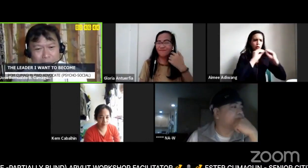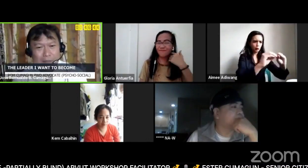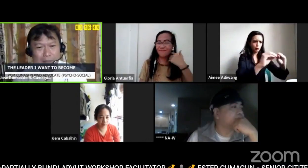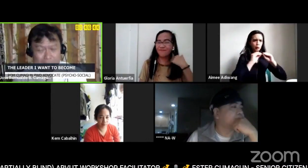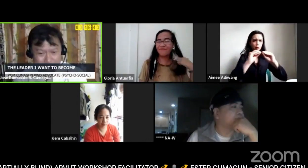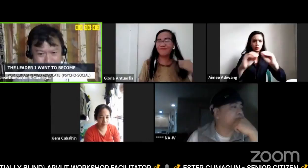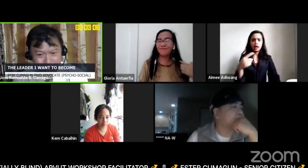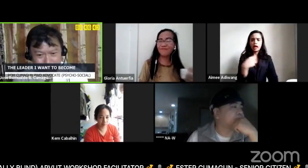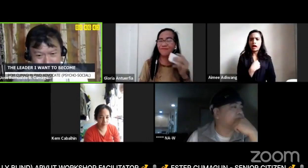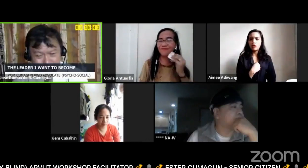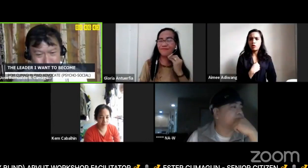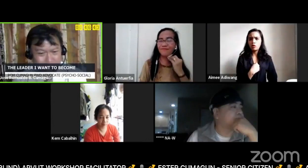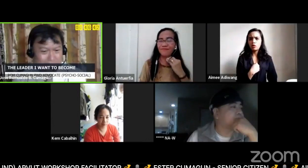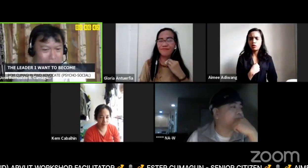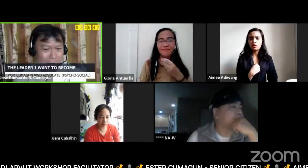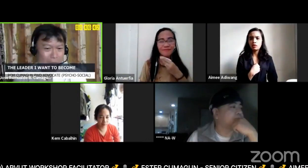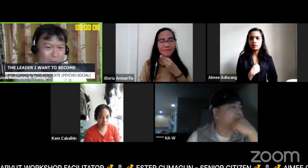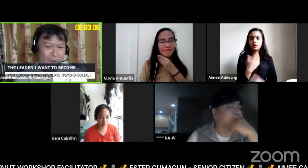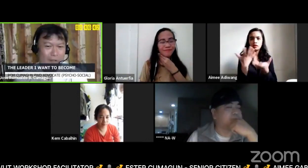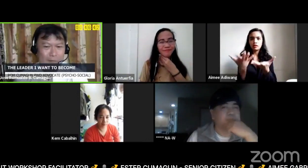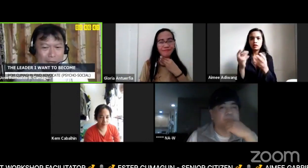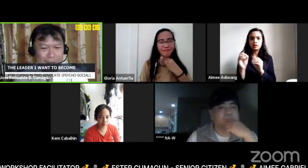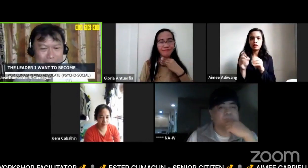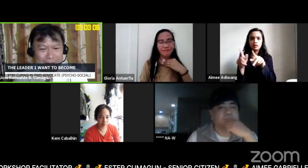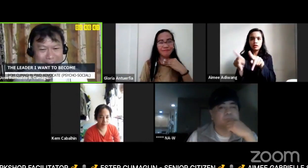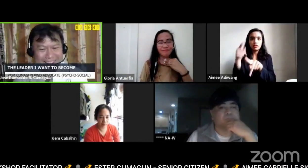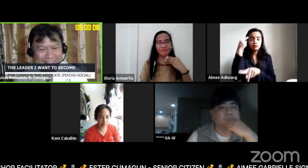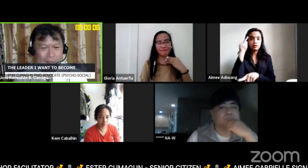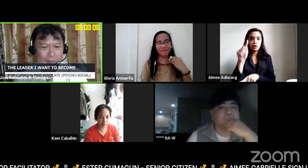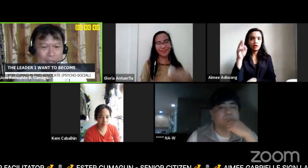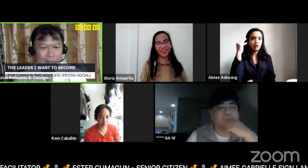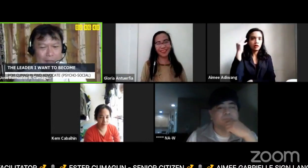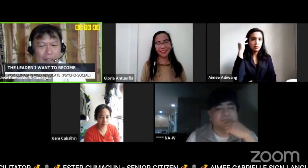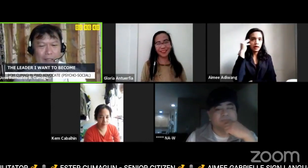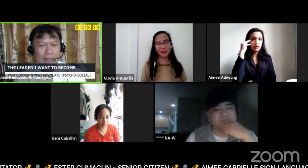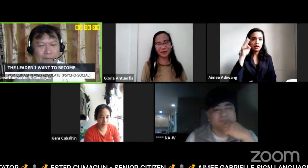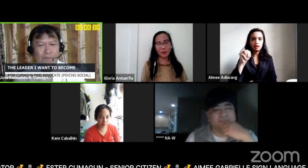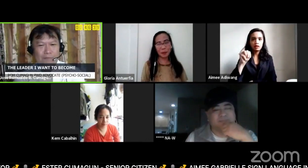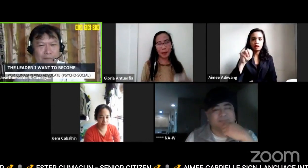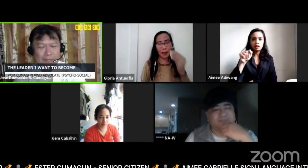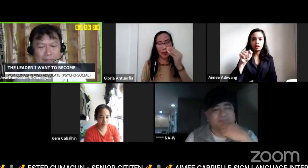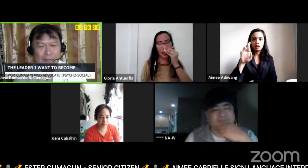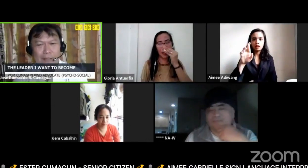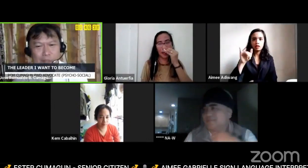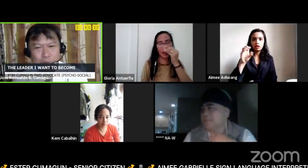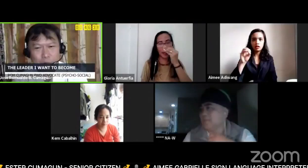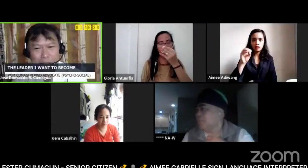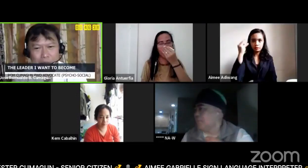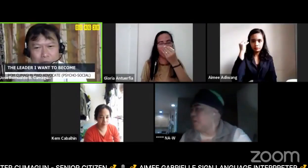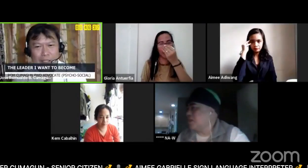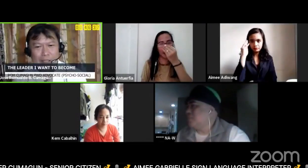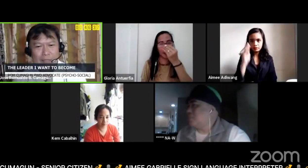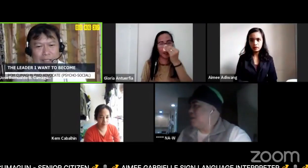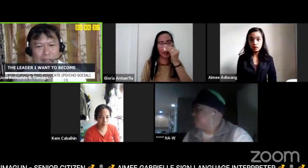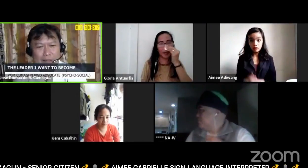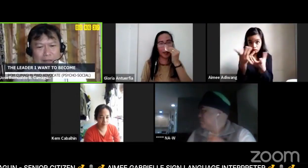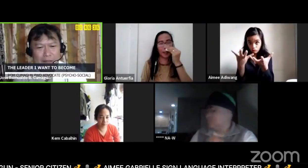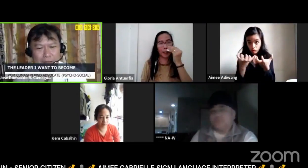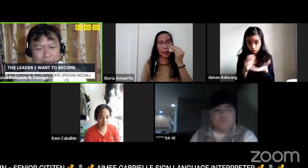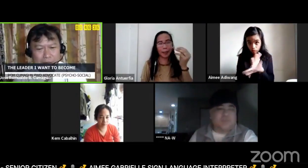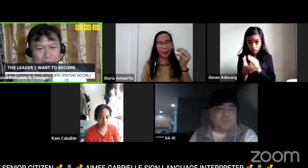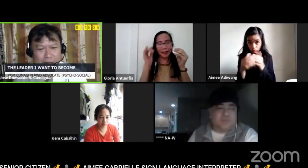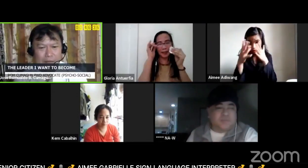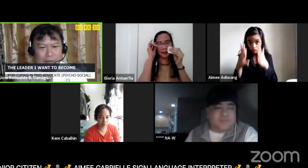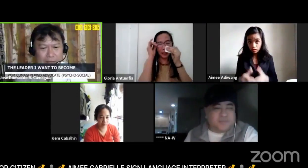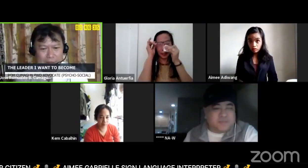I'd like to give the opportunity now for Mario. Mario, do you want to become a